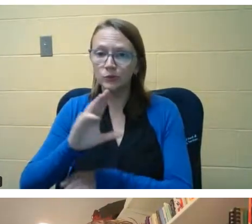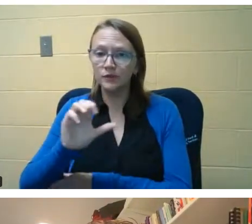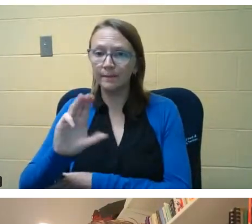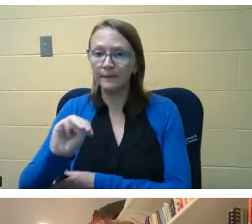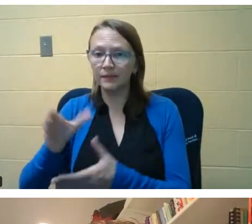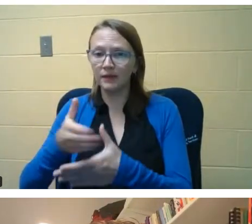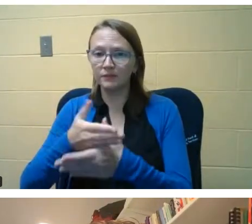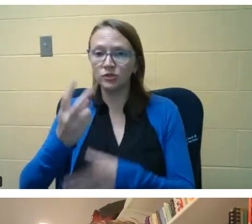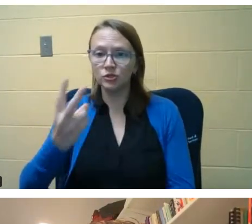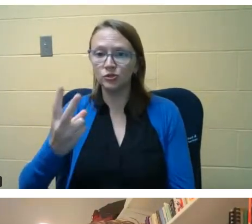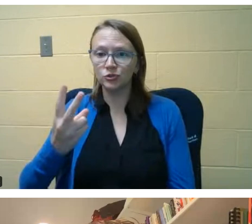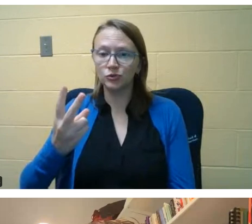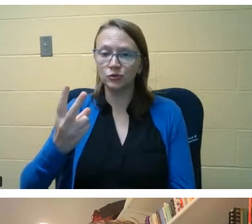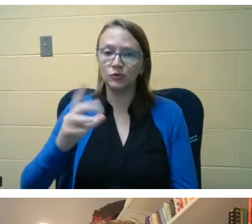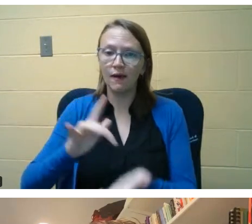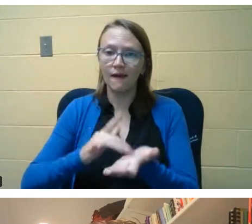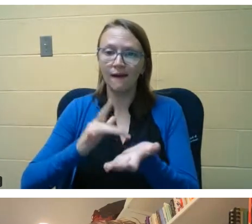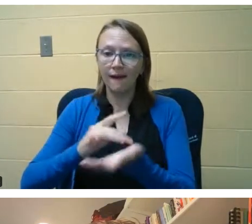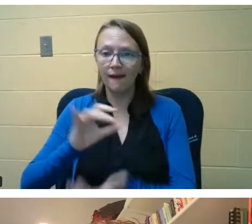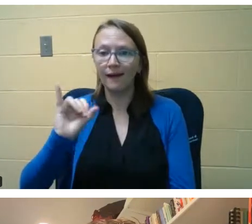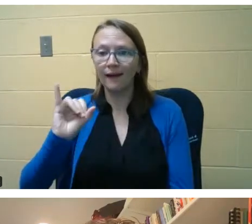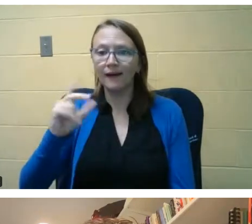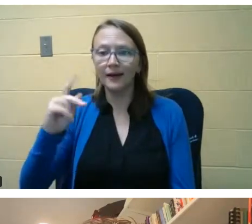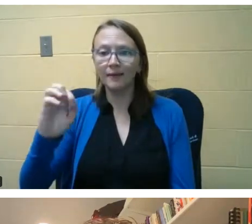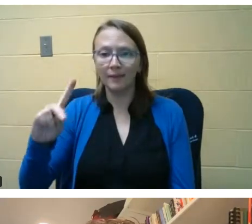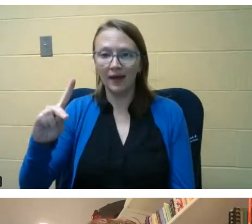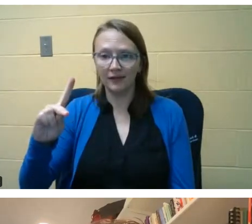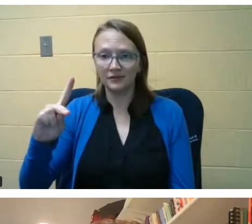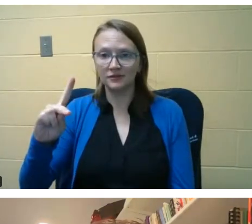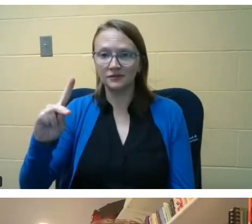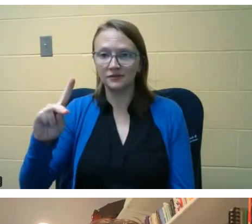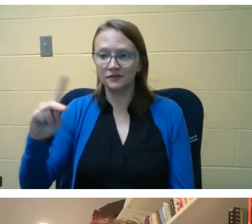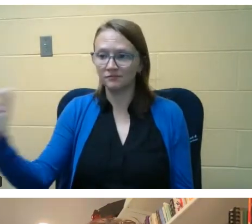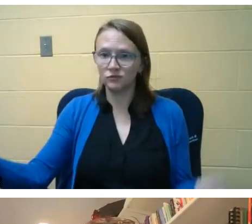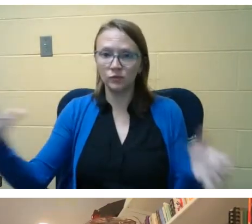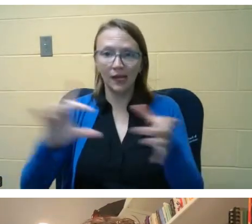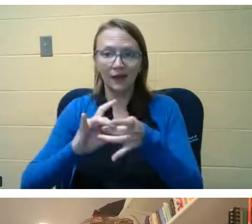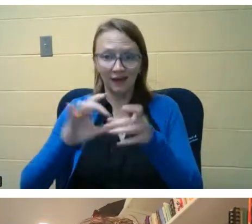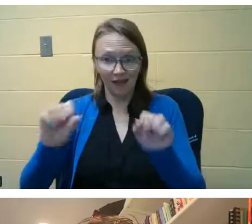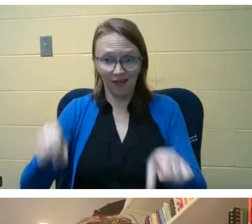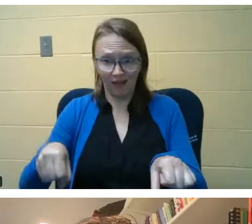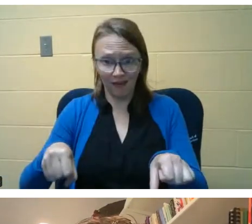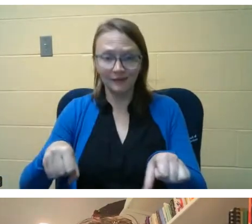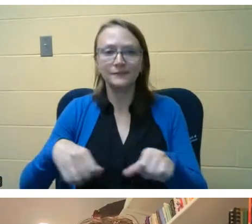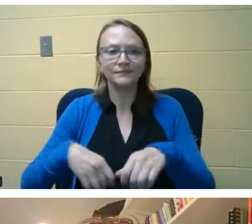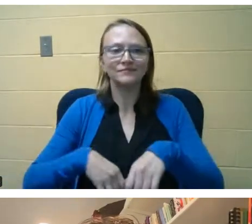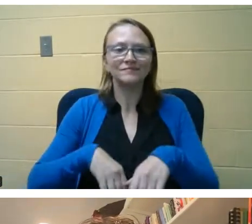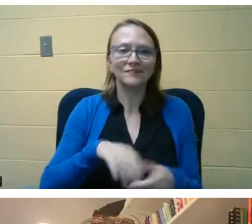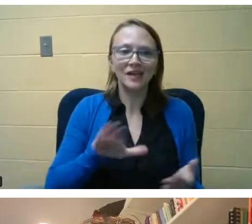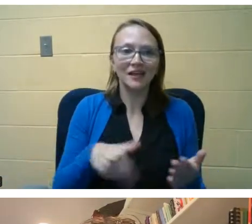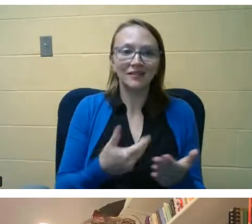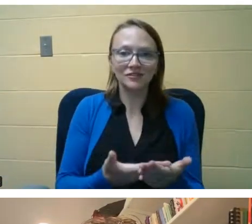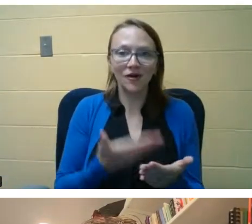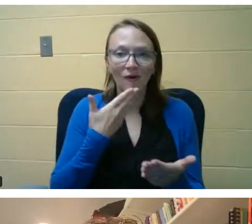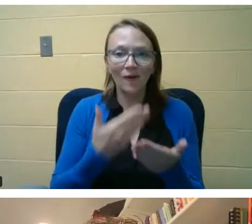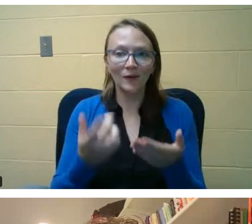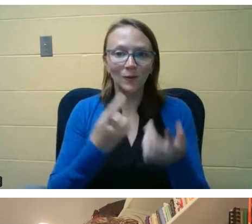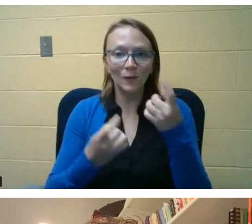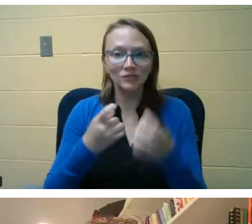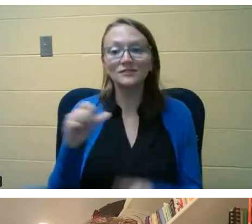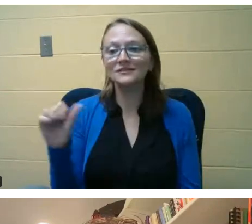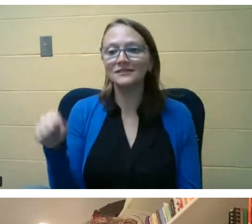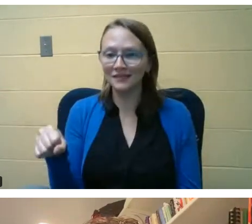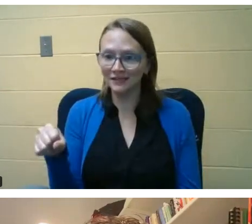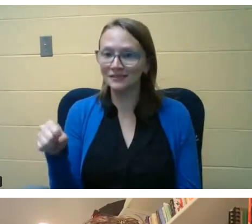2 iPads instead of a phone? Great, all great Beam questions. So the answer is yes, it only uses